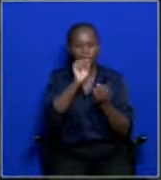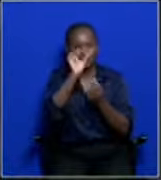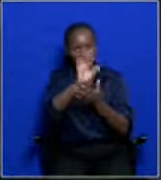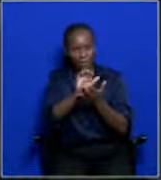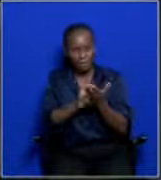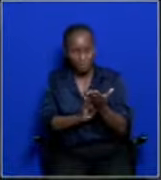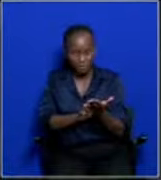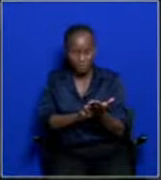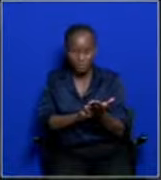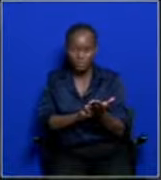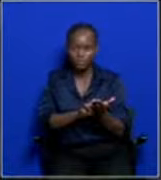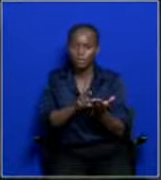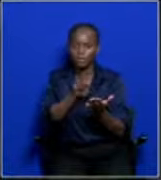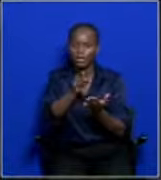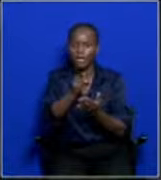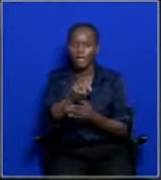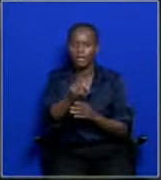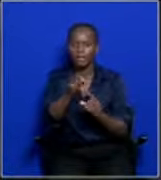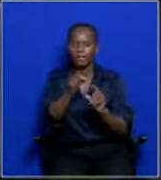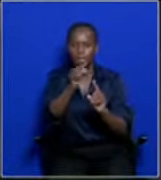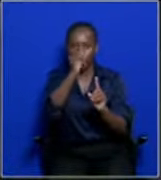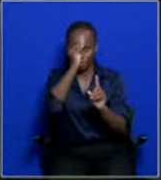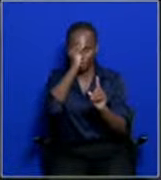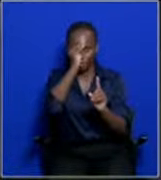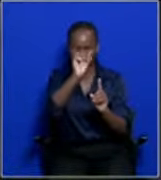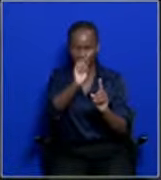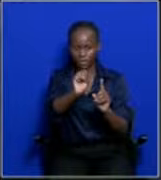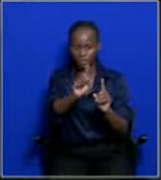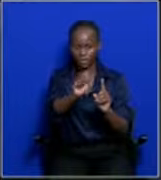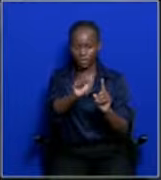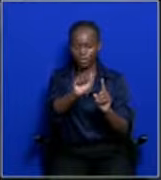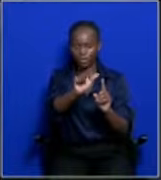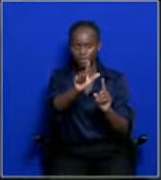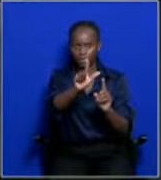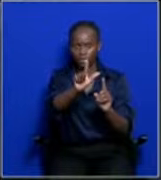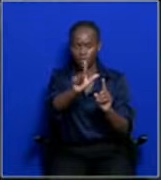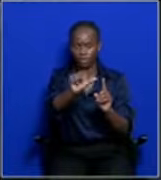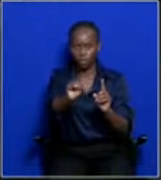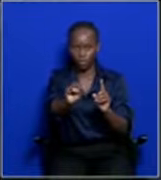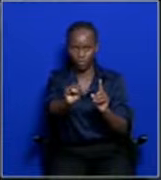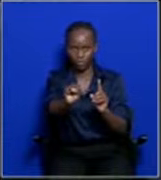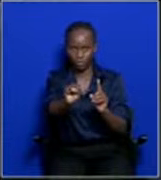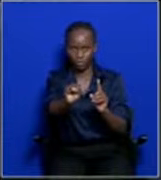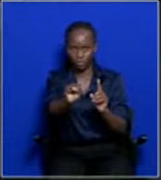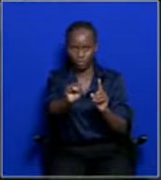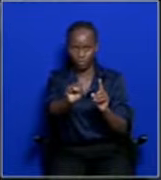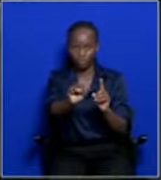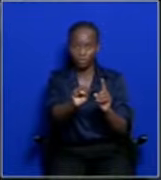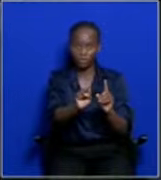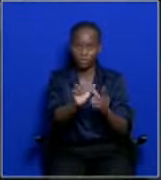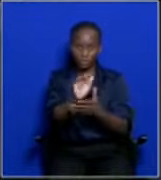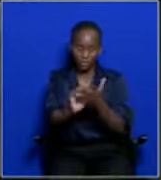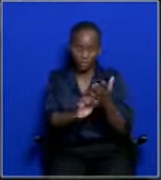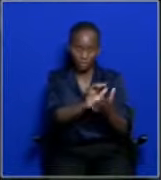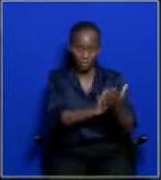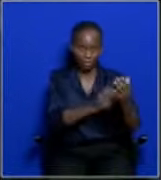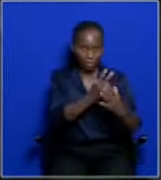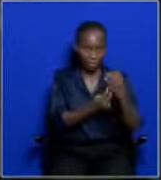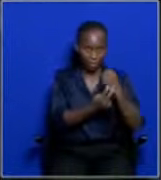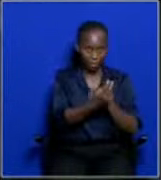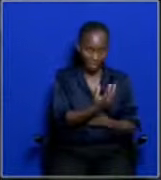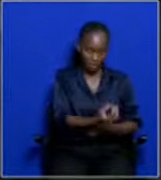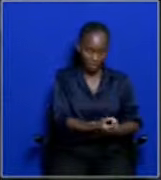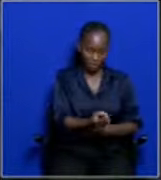Stolz early on. We are in 2026. How is it, what